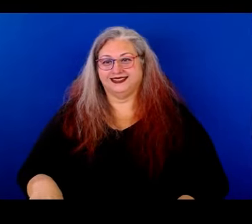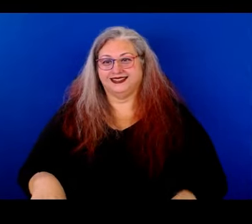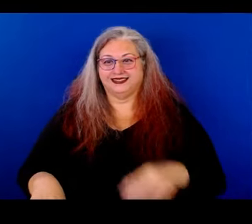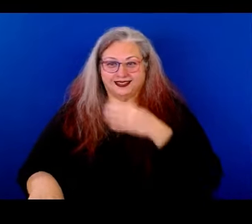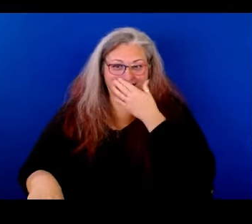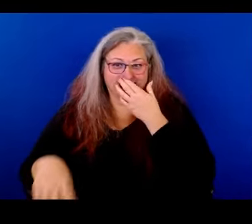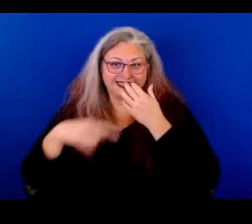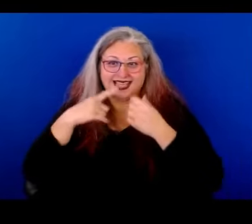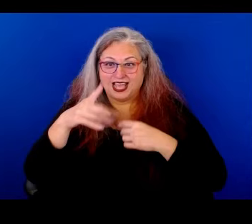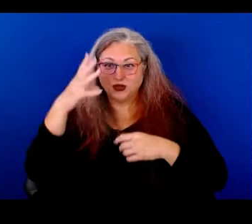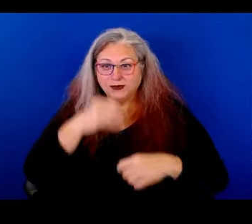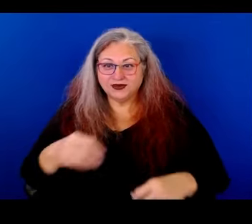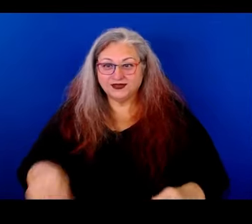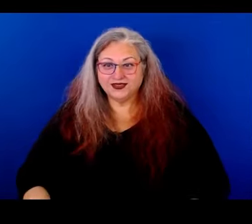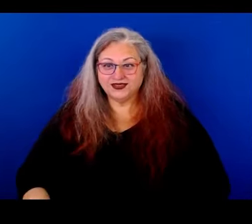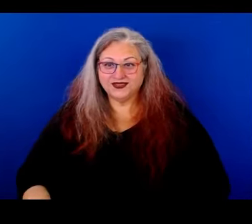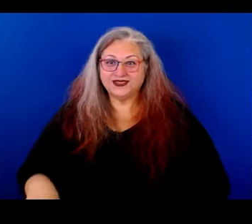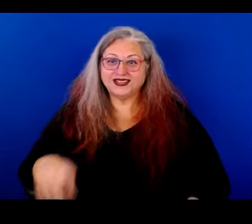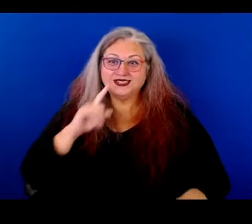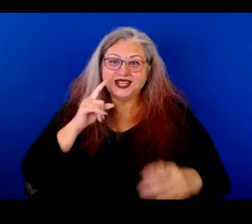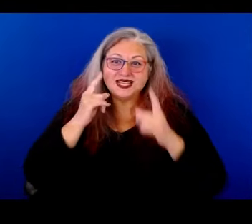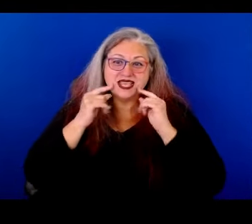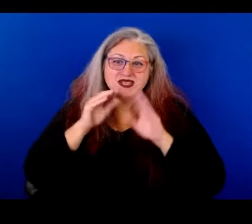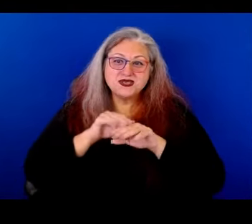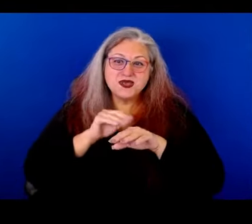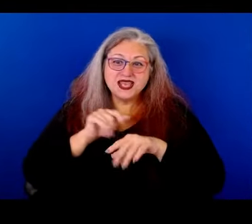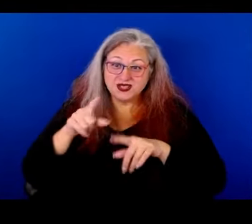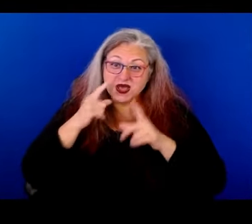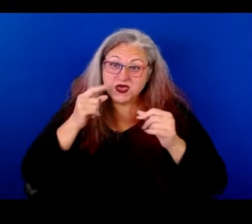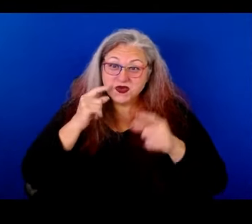Oh my God. Hi, beautiful. Hi. Did you sit in the couch?